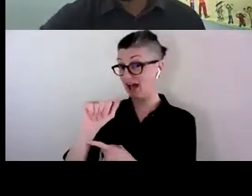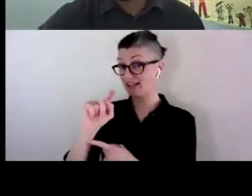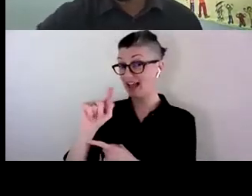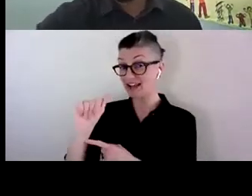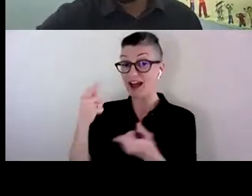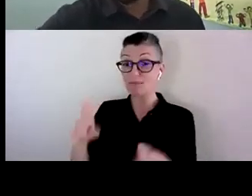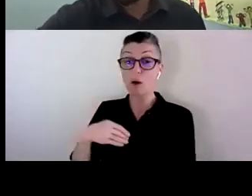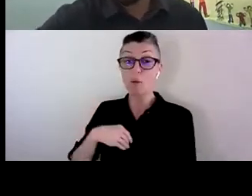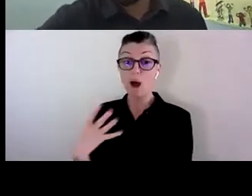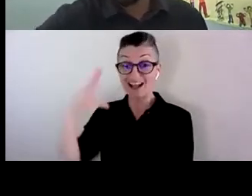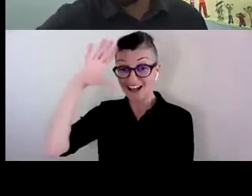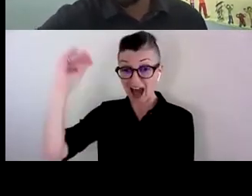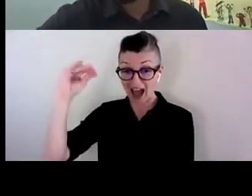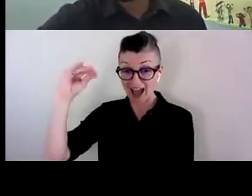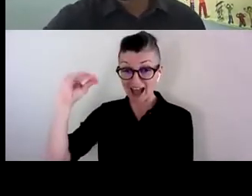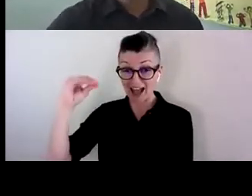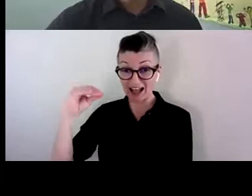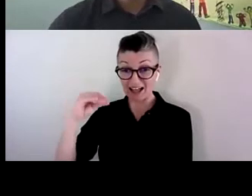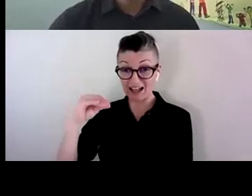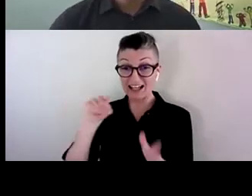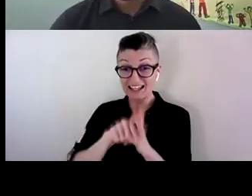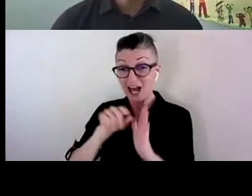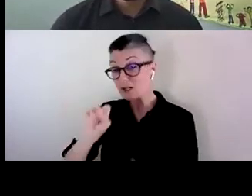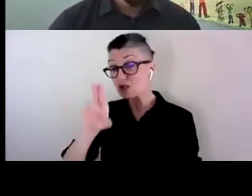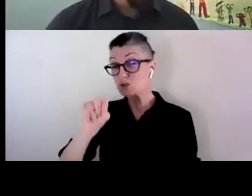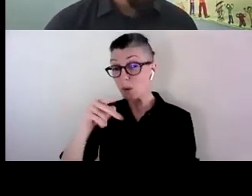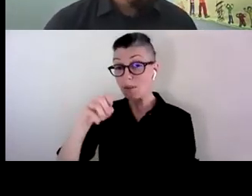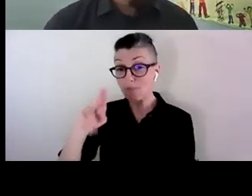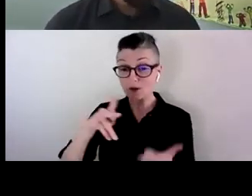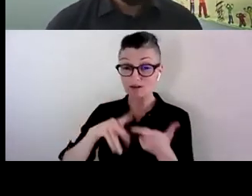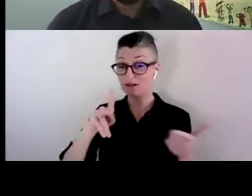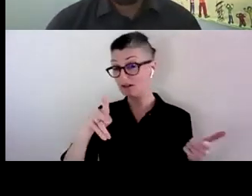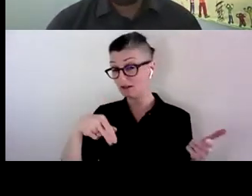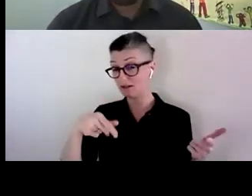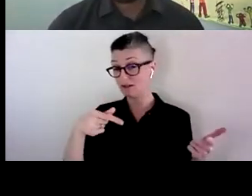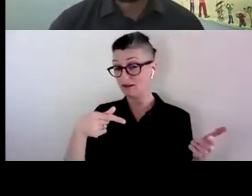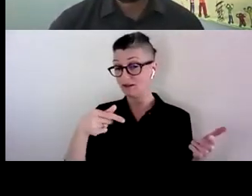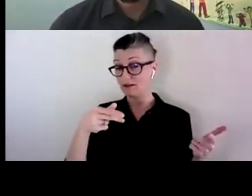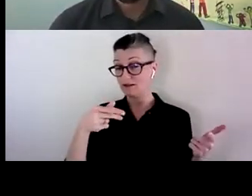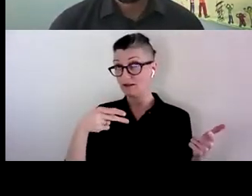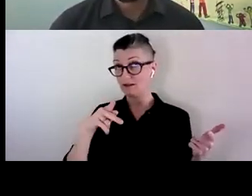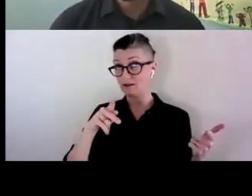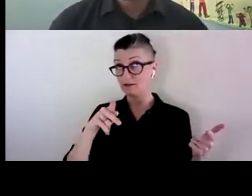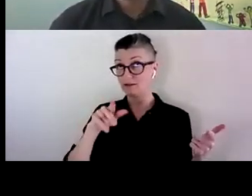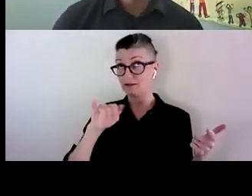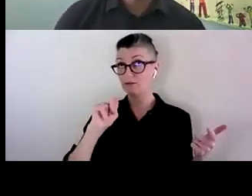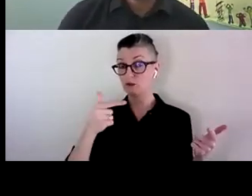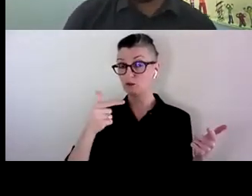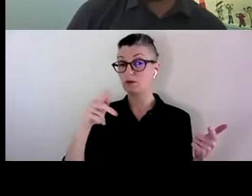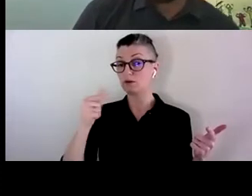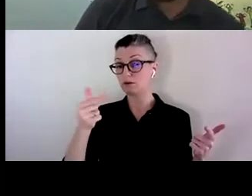man murdered Soon Park, Hyun Grant, Sun Cha